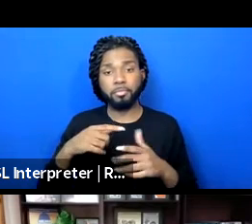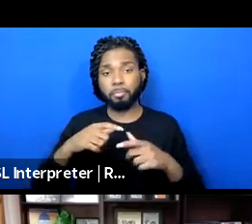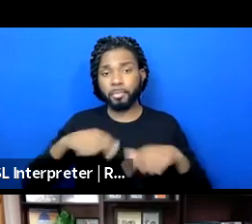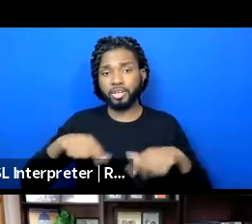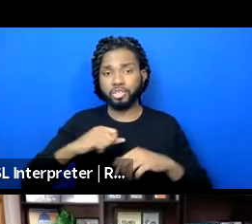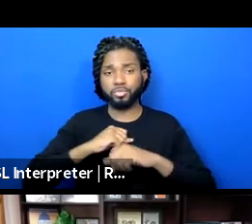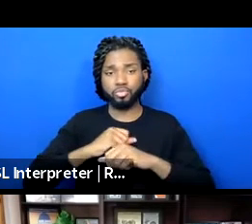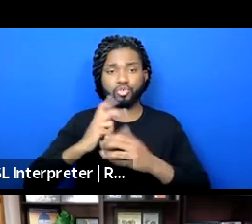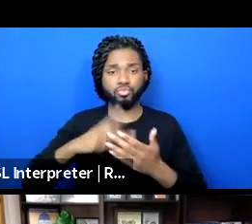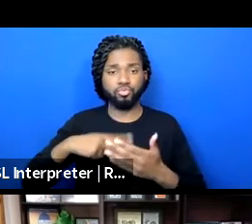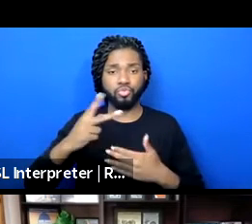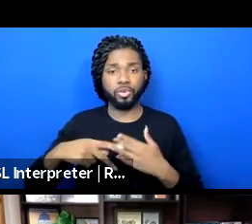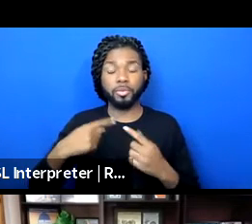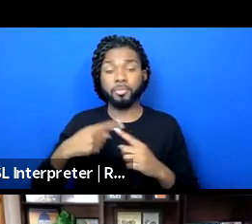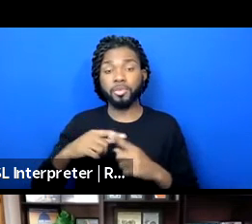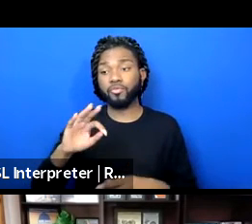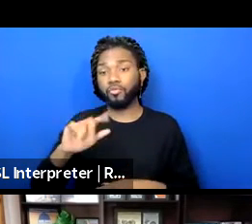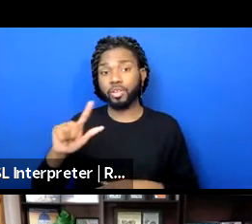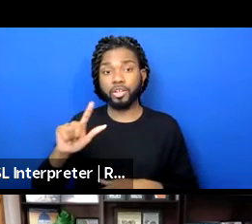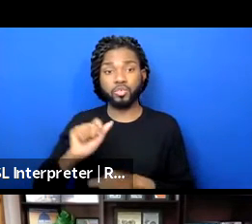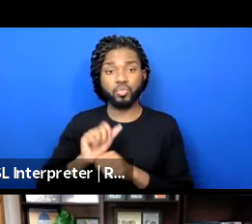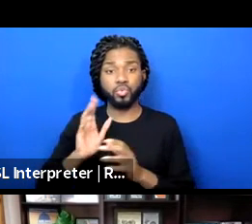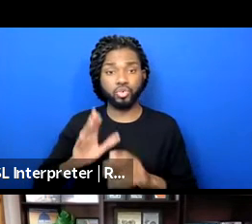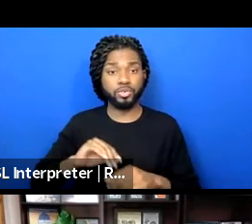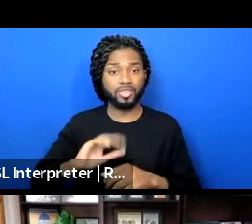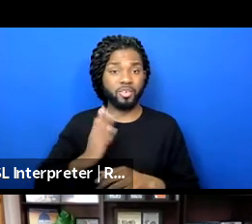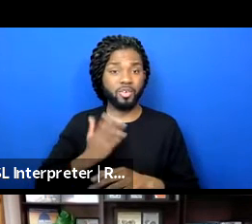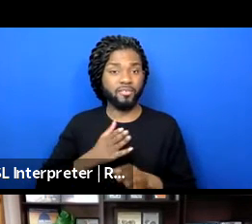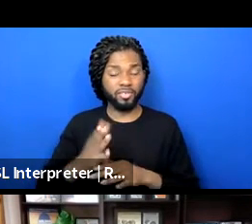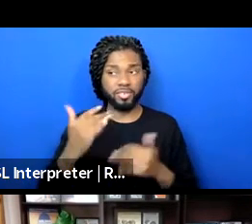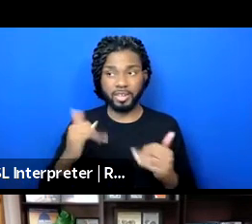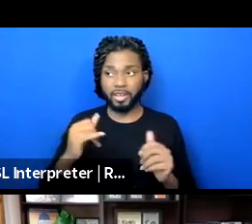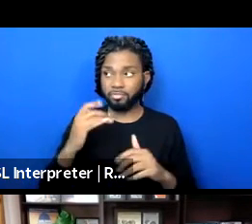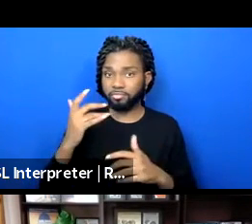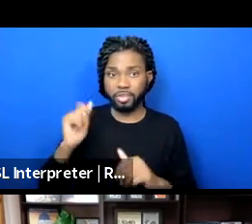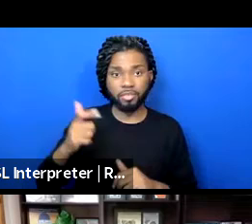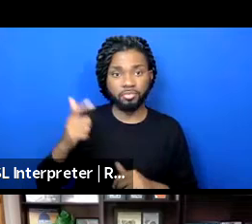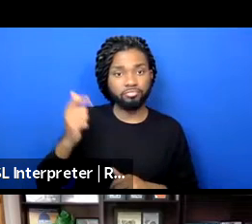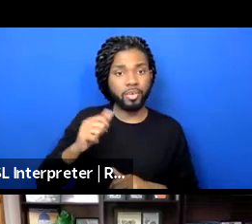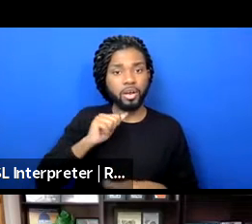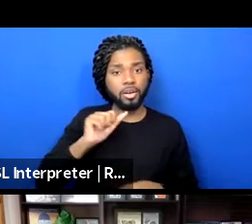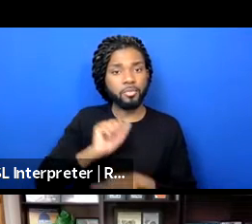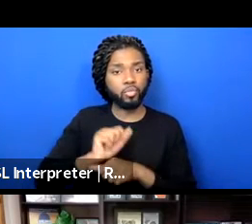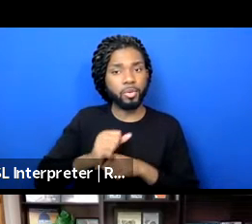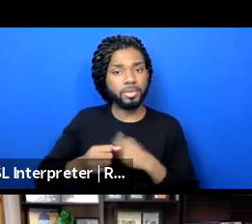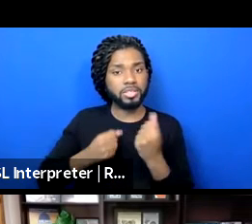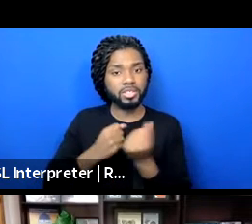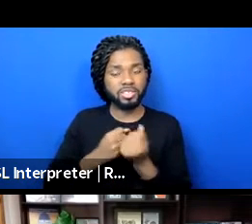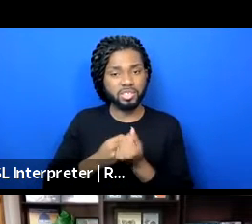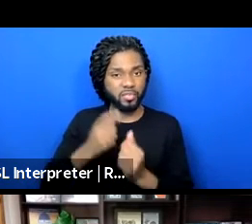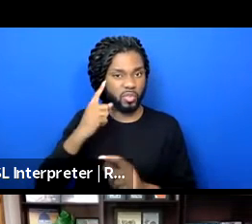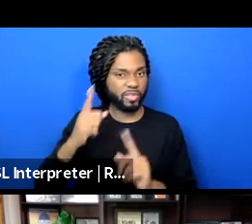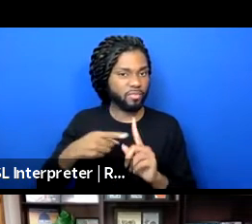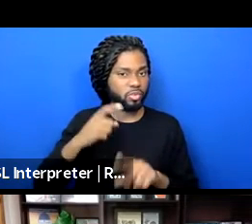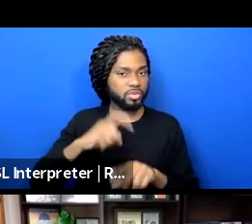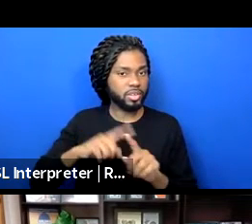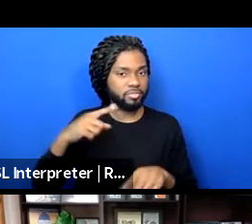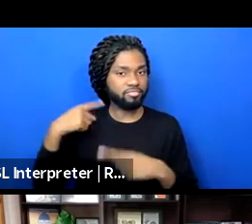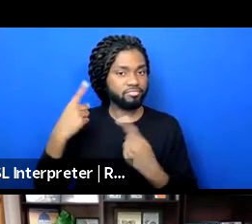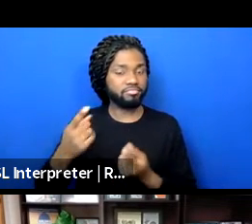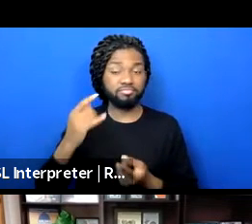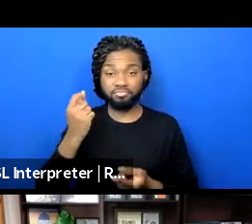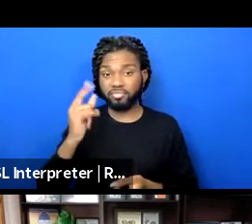freelance workers in our field having access to unemployment assistance for the first time ever. That had